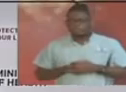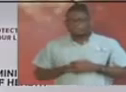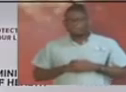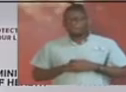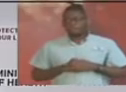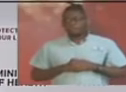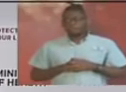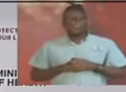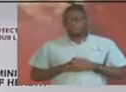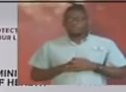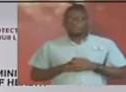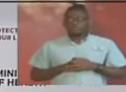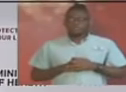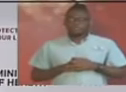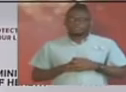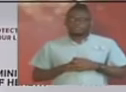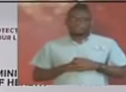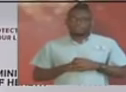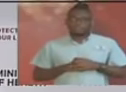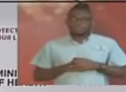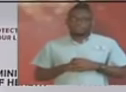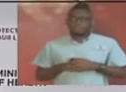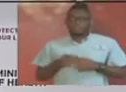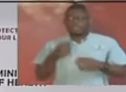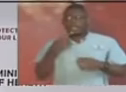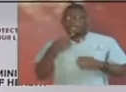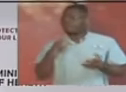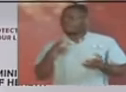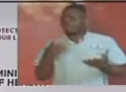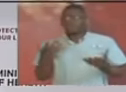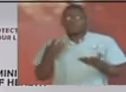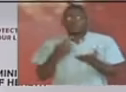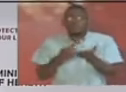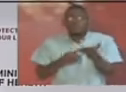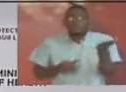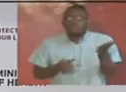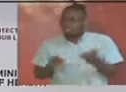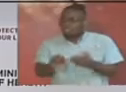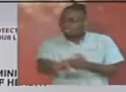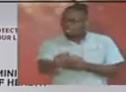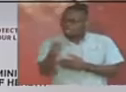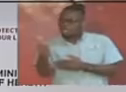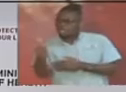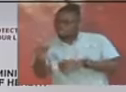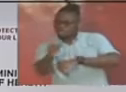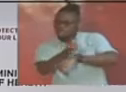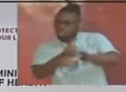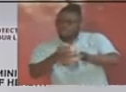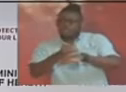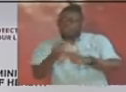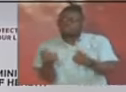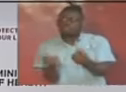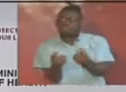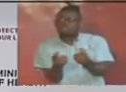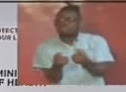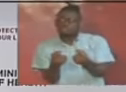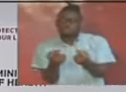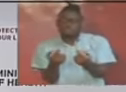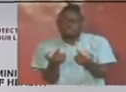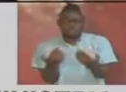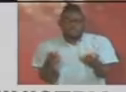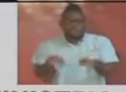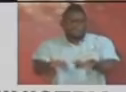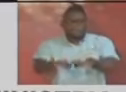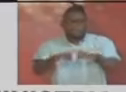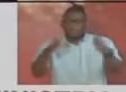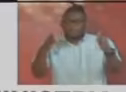So with respect to what strategies that the other islands are doing and what has worked, well, let me start by saying, it has been